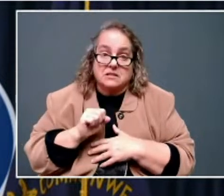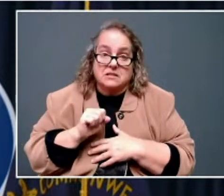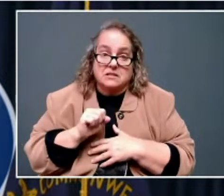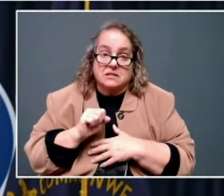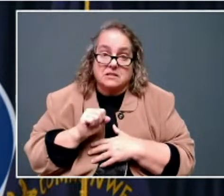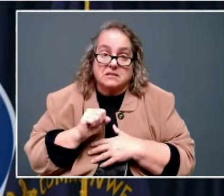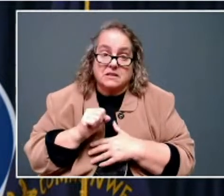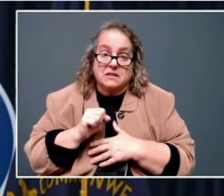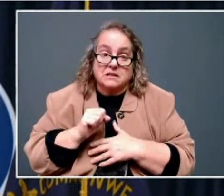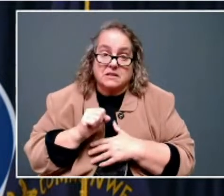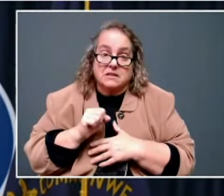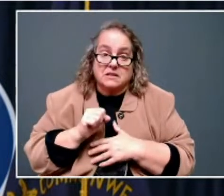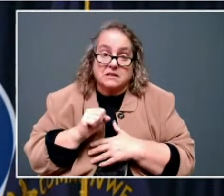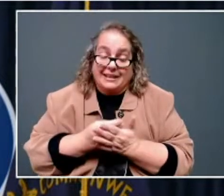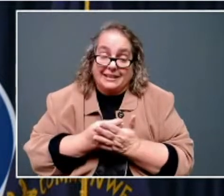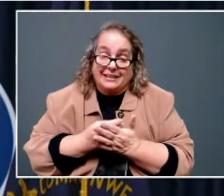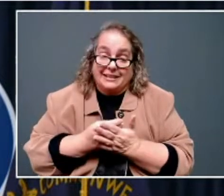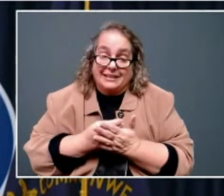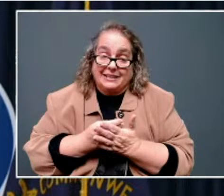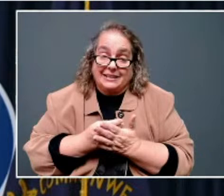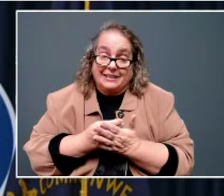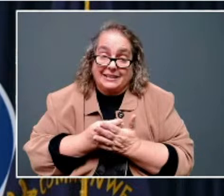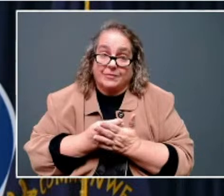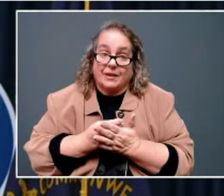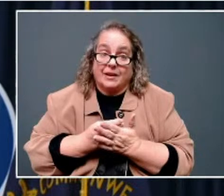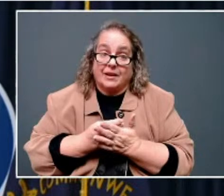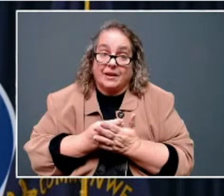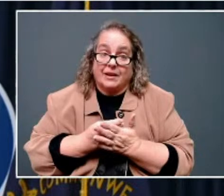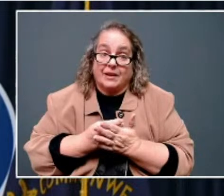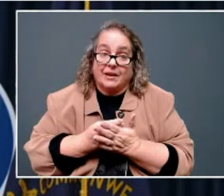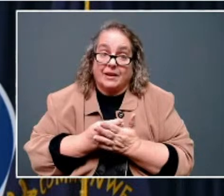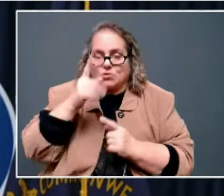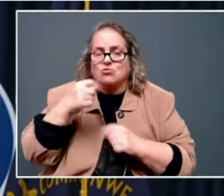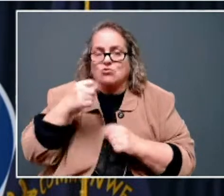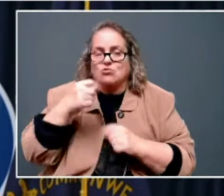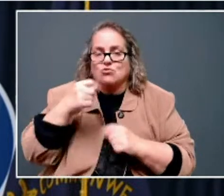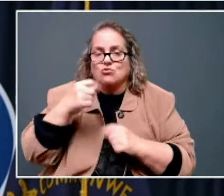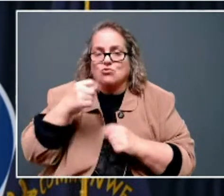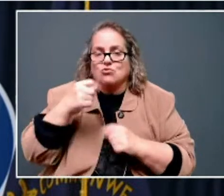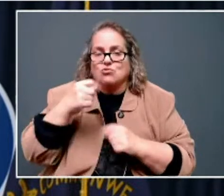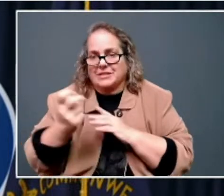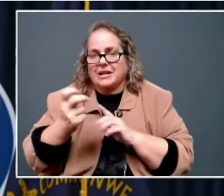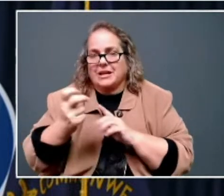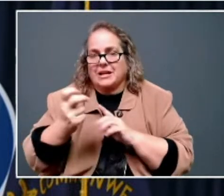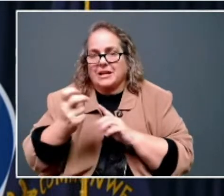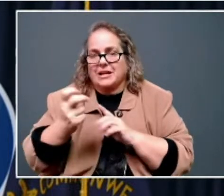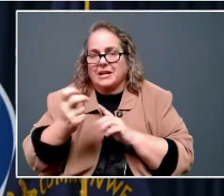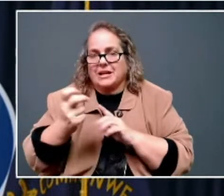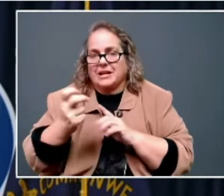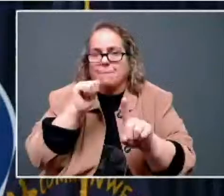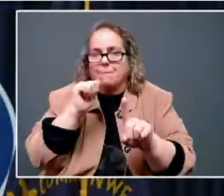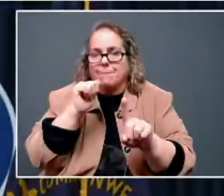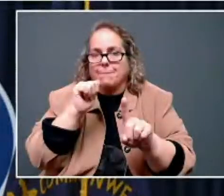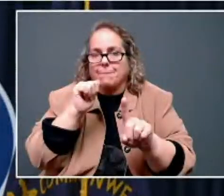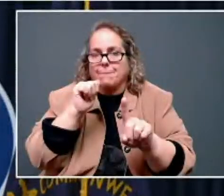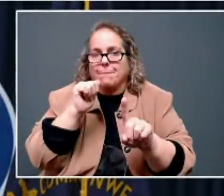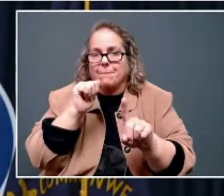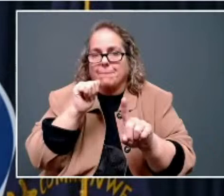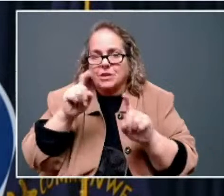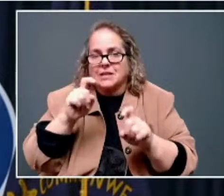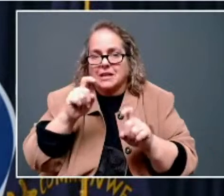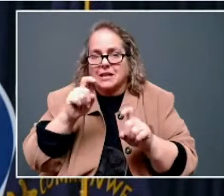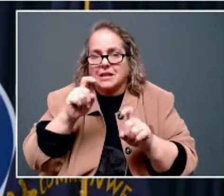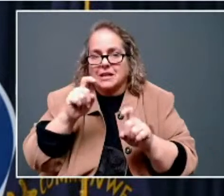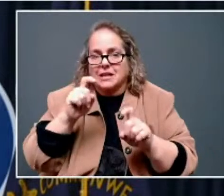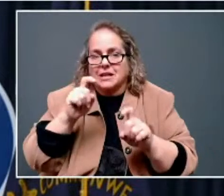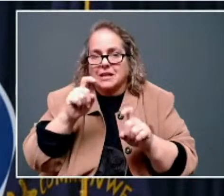money that is flowing out there, people are trying to steal it. And especially when these fraudsters, criminals